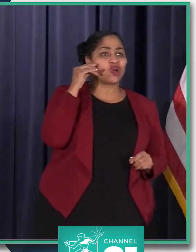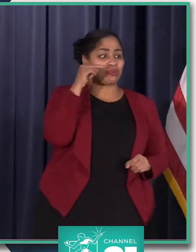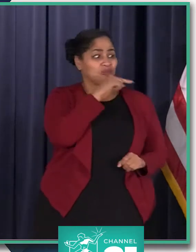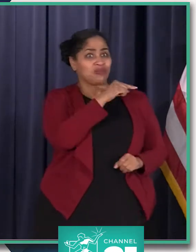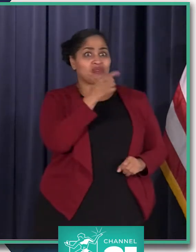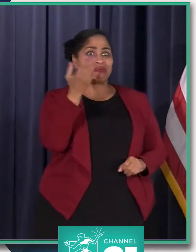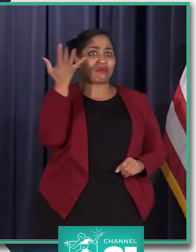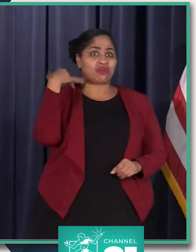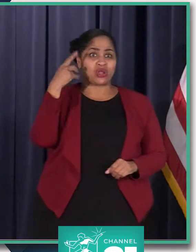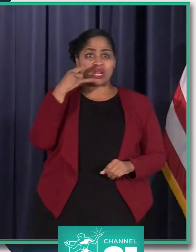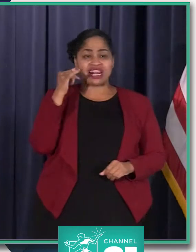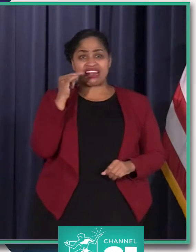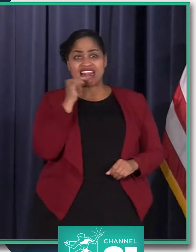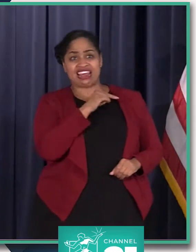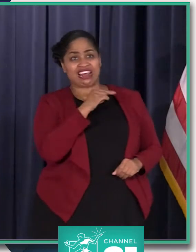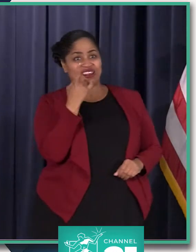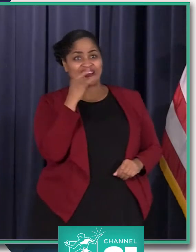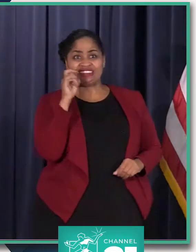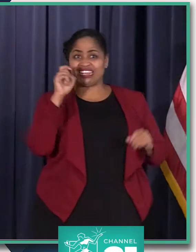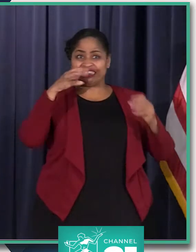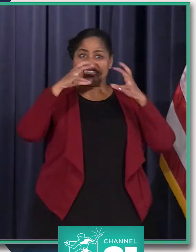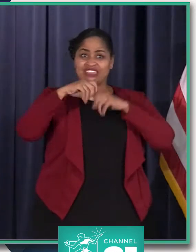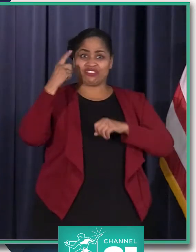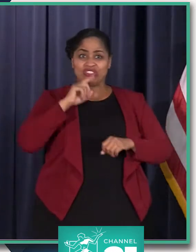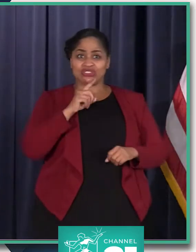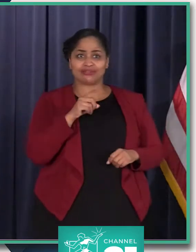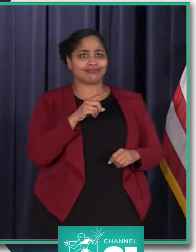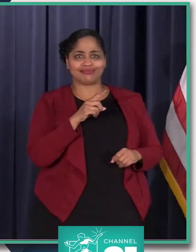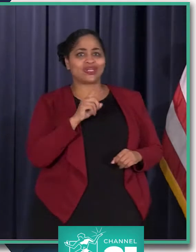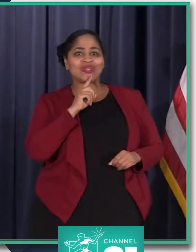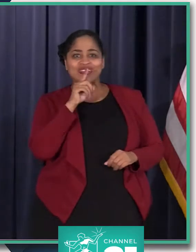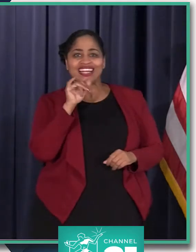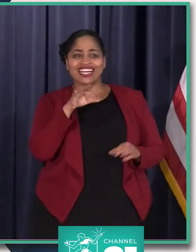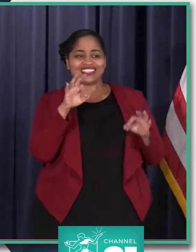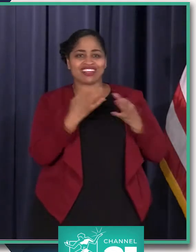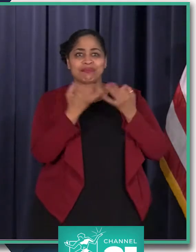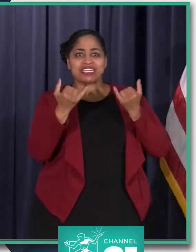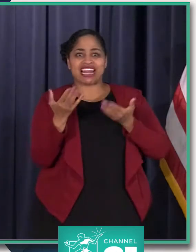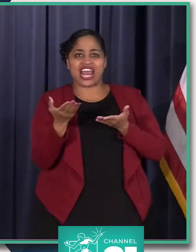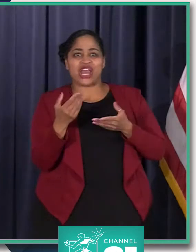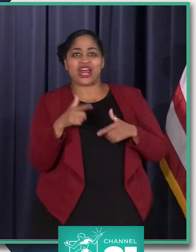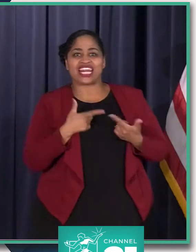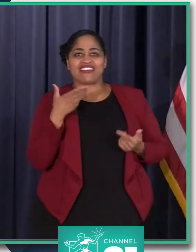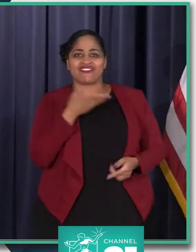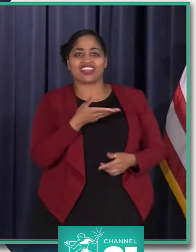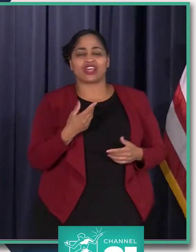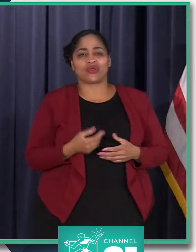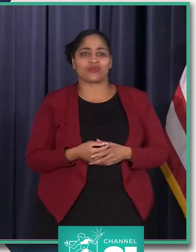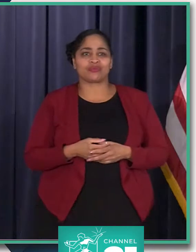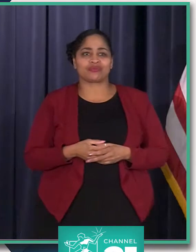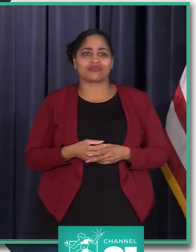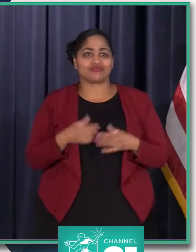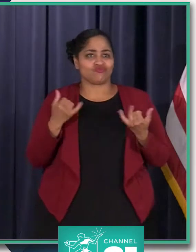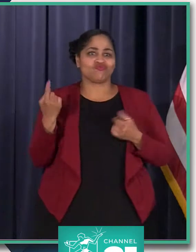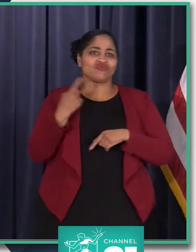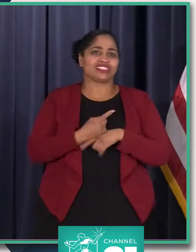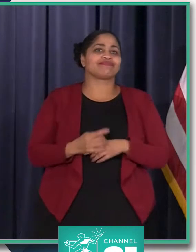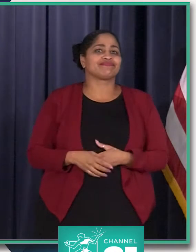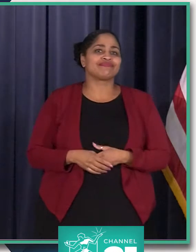like it's got to be knocked down for sure. Here's the family that lives there